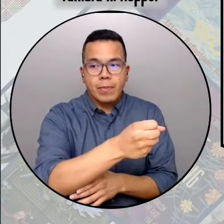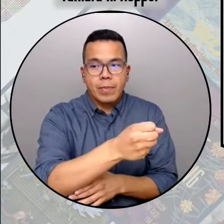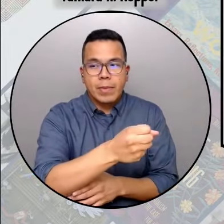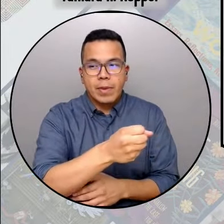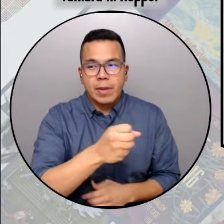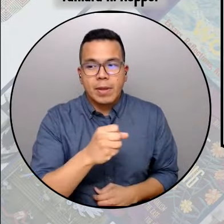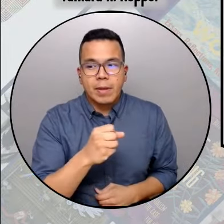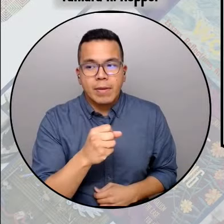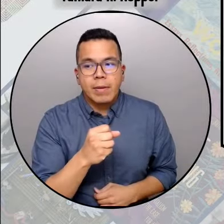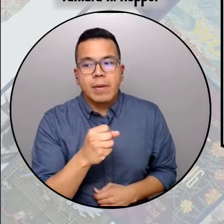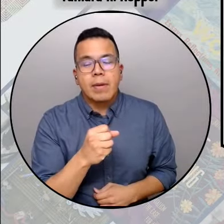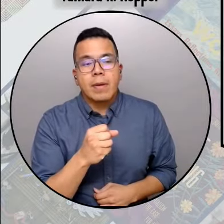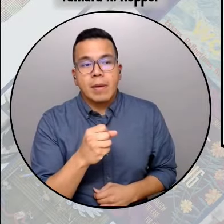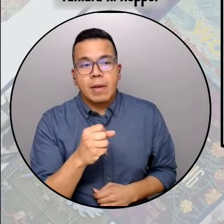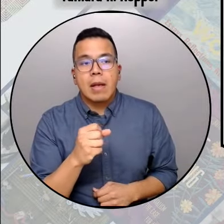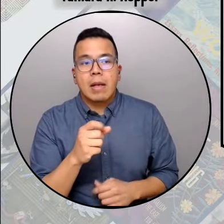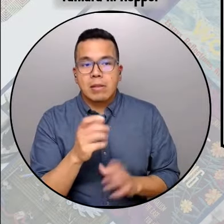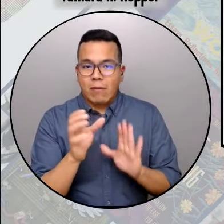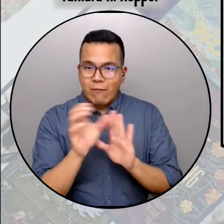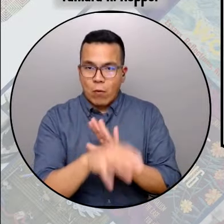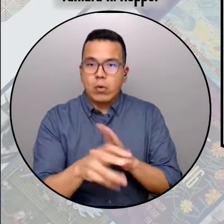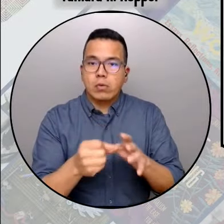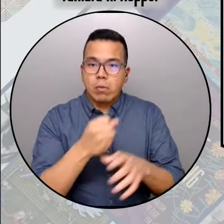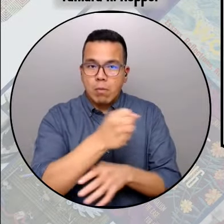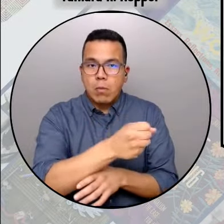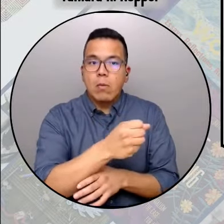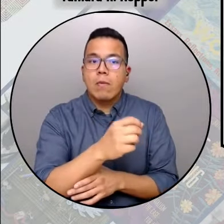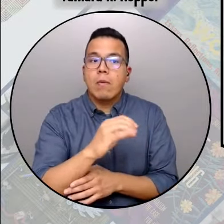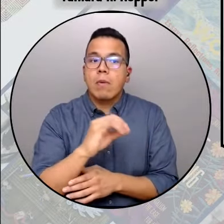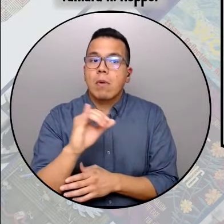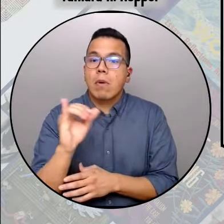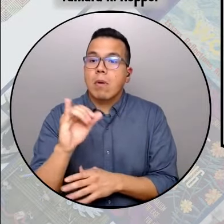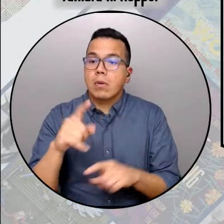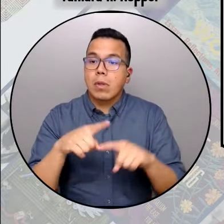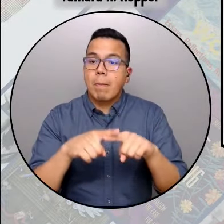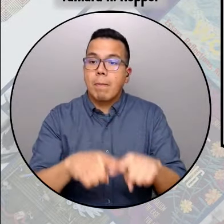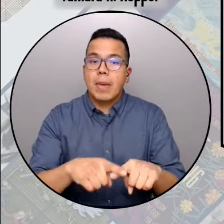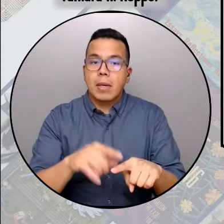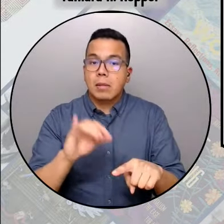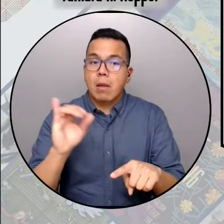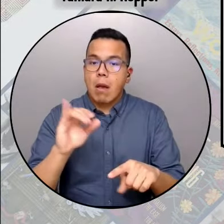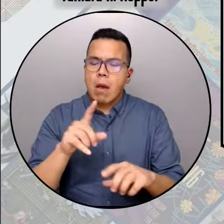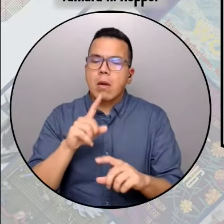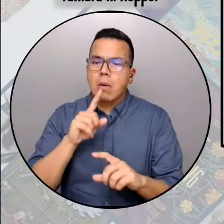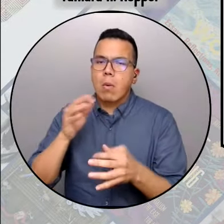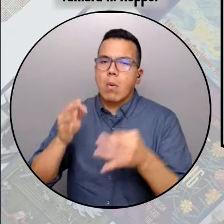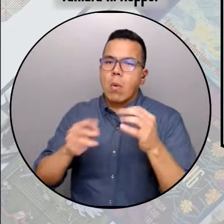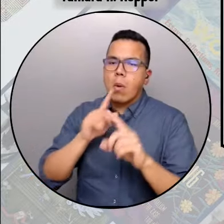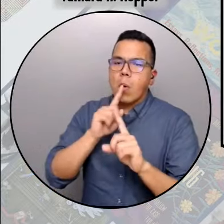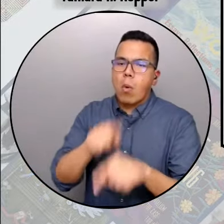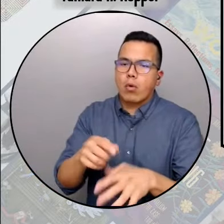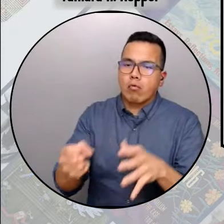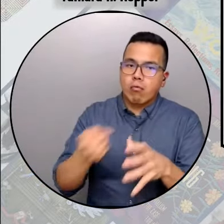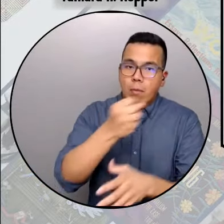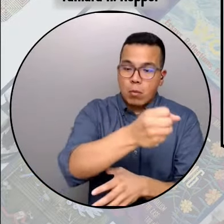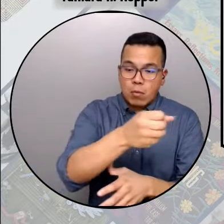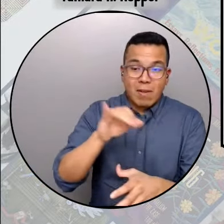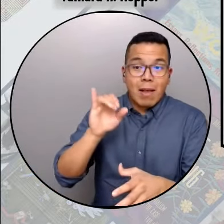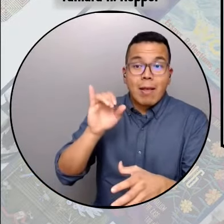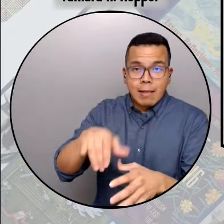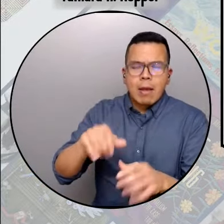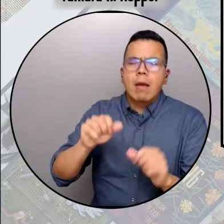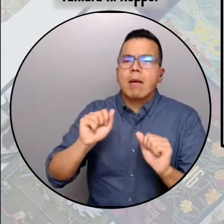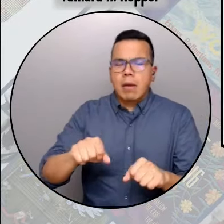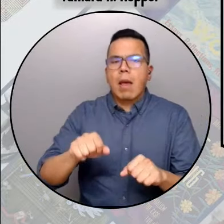right? And it's also, and it's based on an order of removal. And this has consequences, right? So even